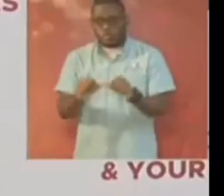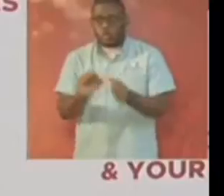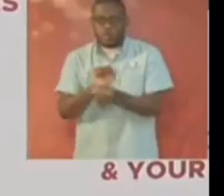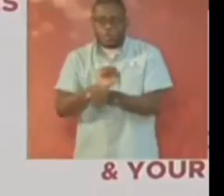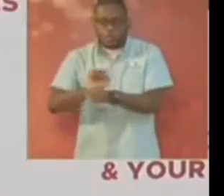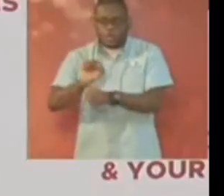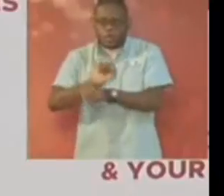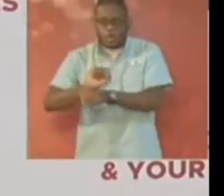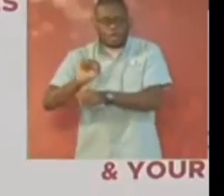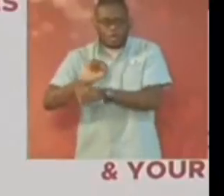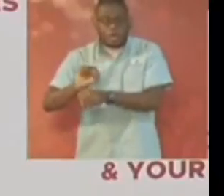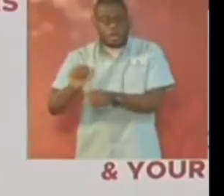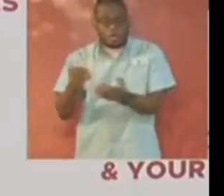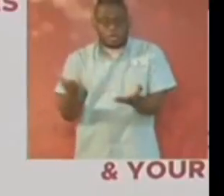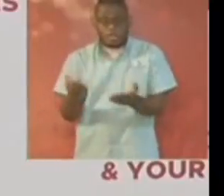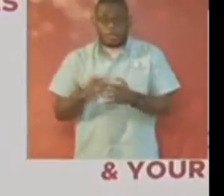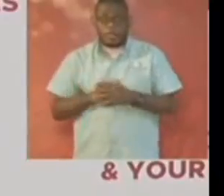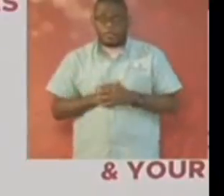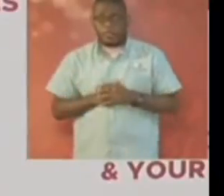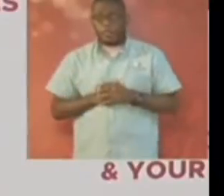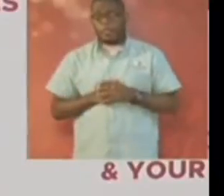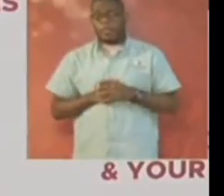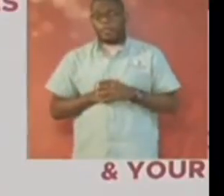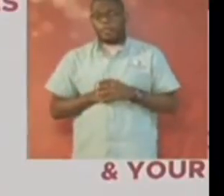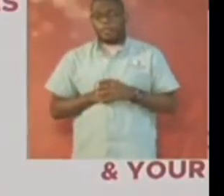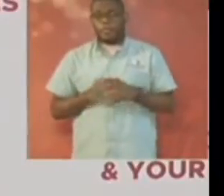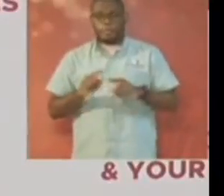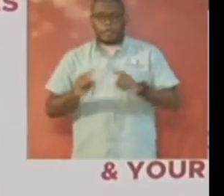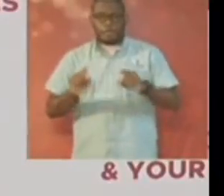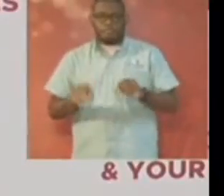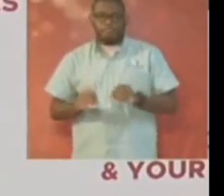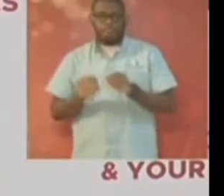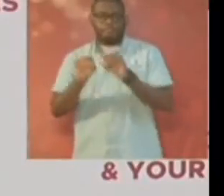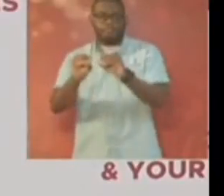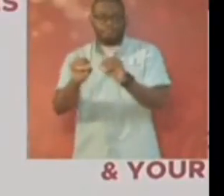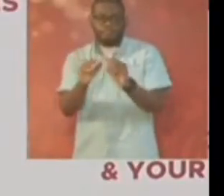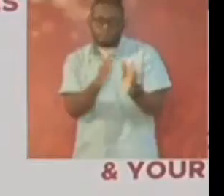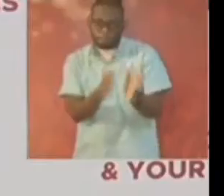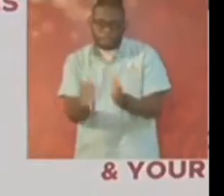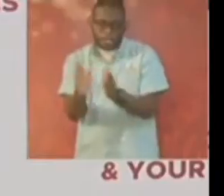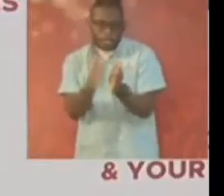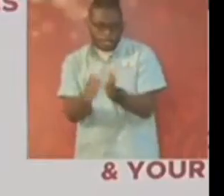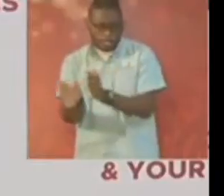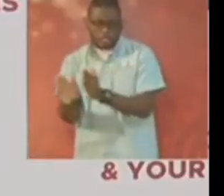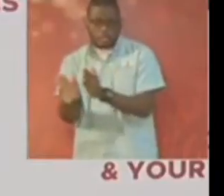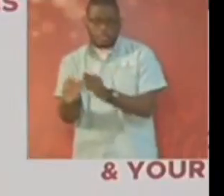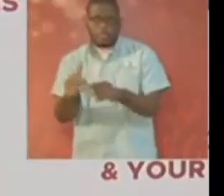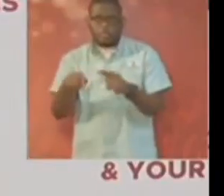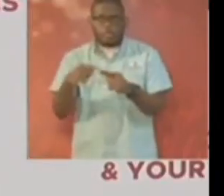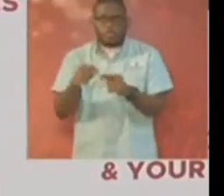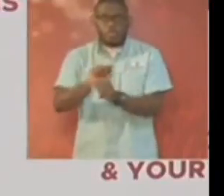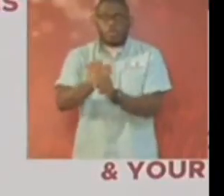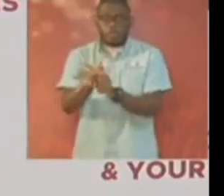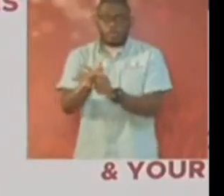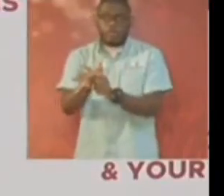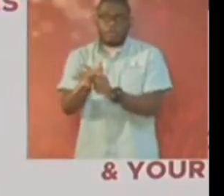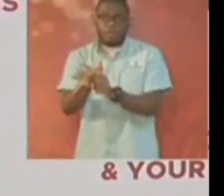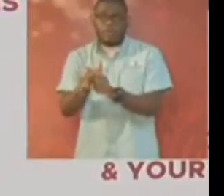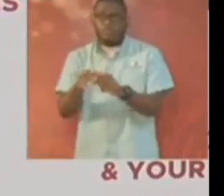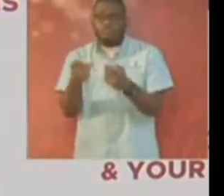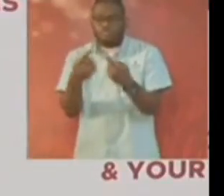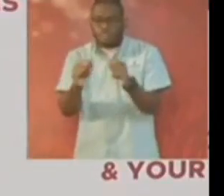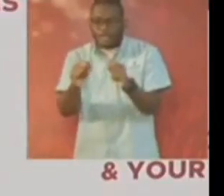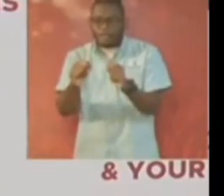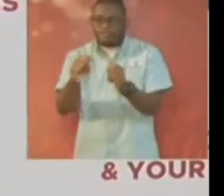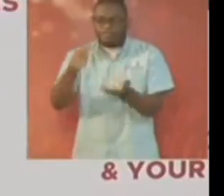system. We have put measures in place based on COVID-19 mitigation measures to reduce the risk